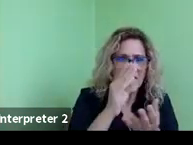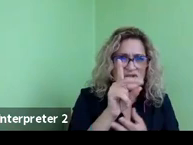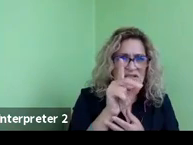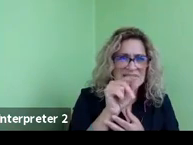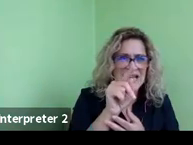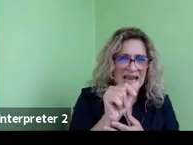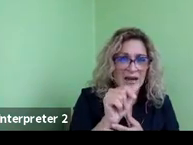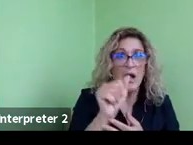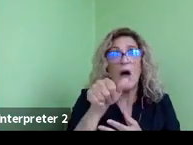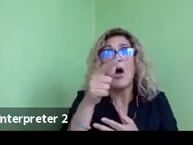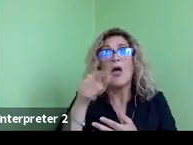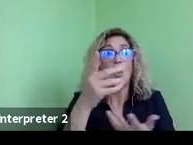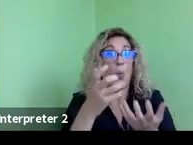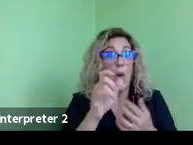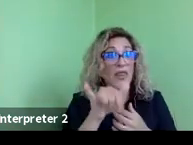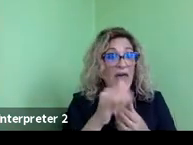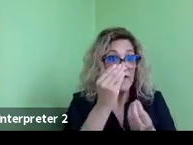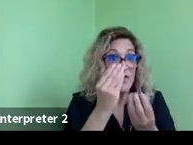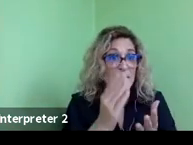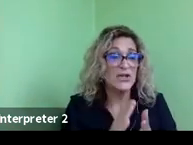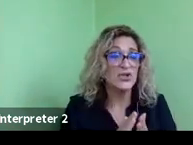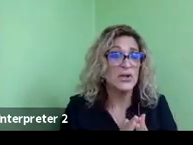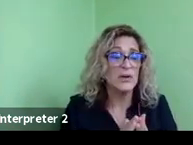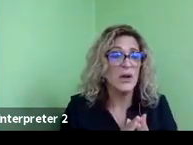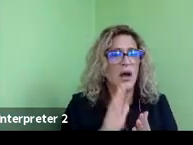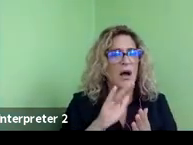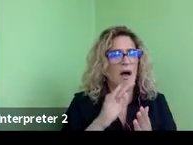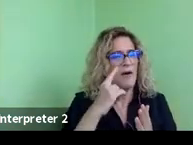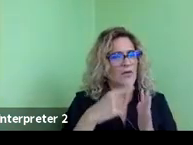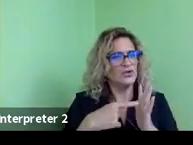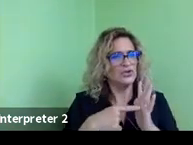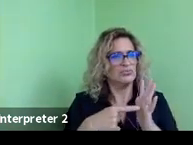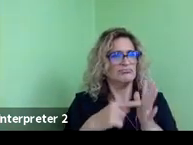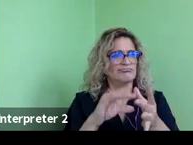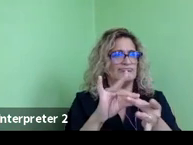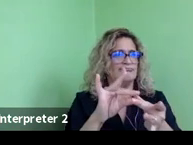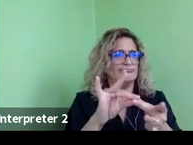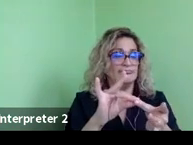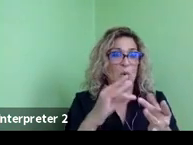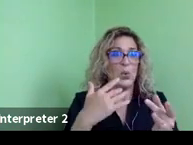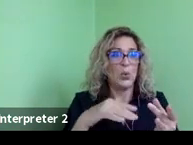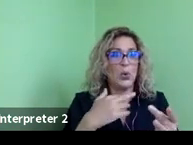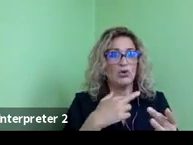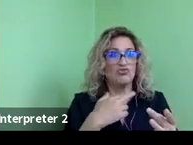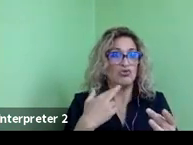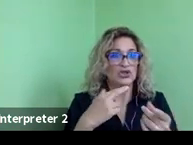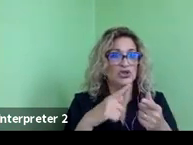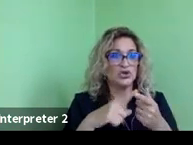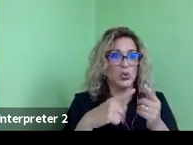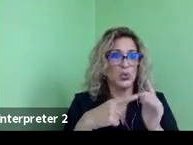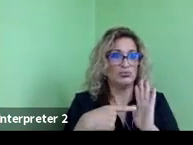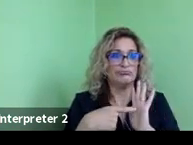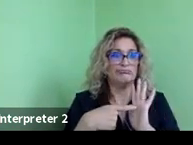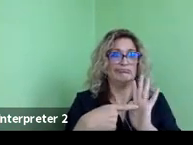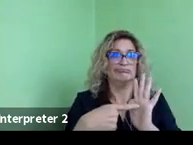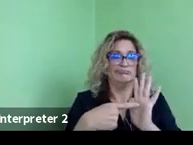when technology is involved, the risk to information disclosure increases because access to